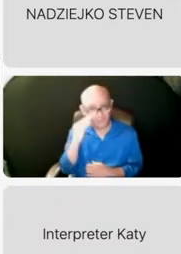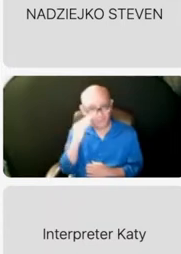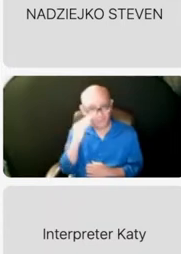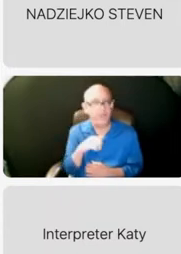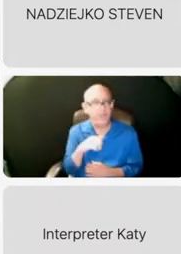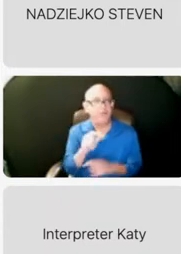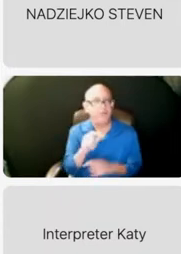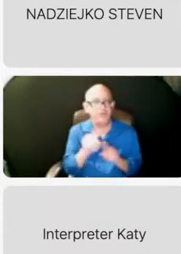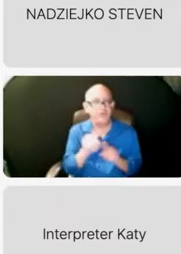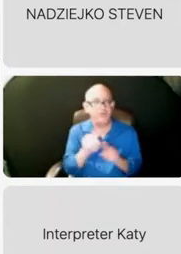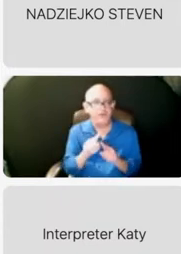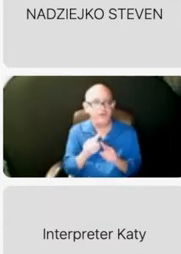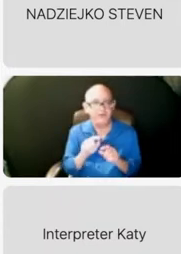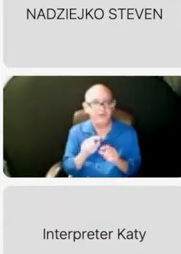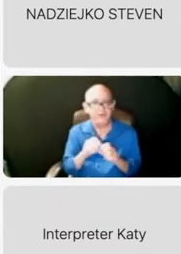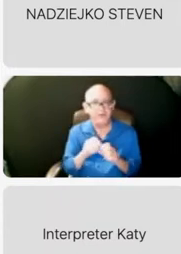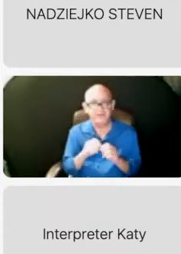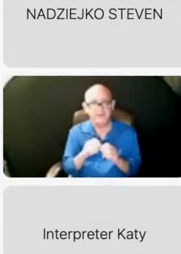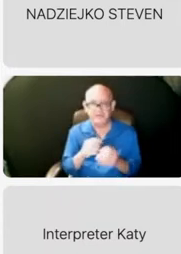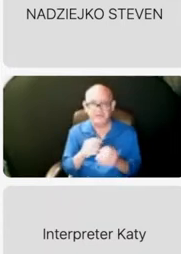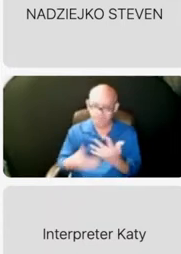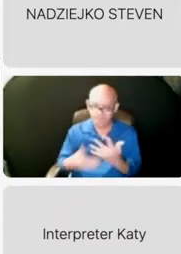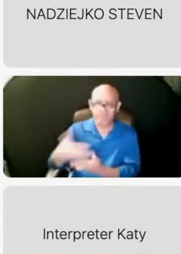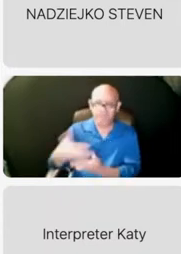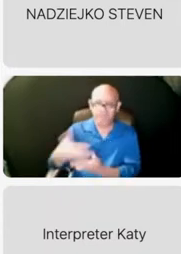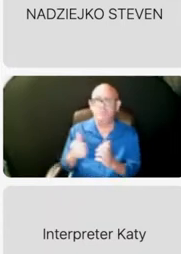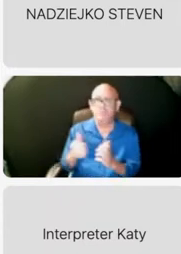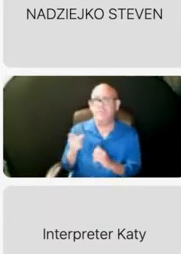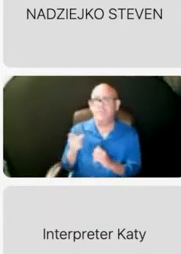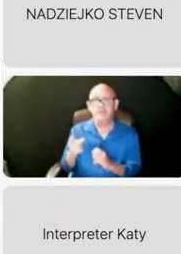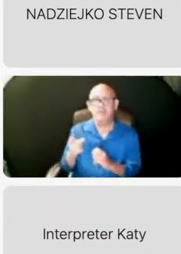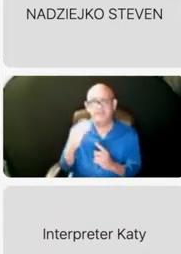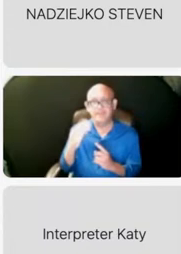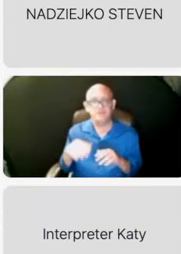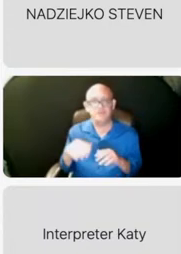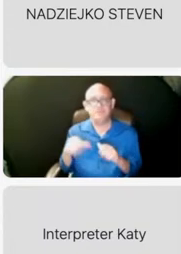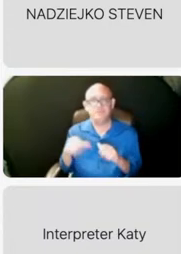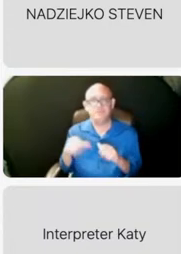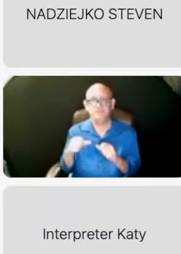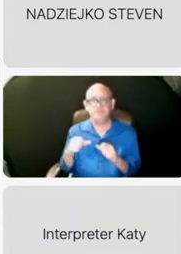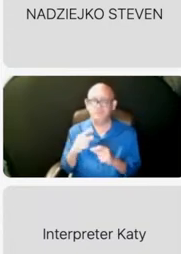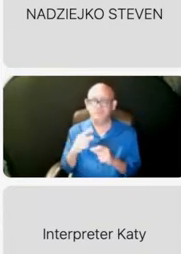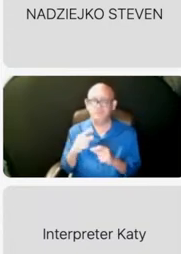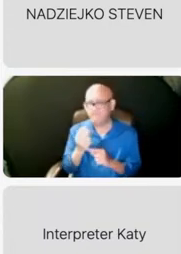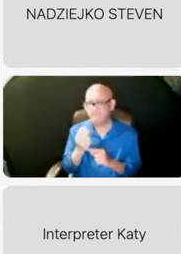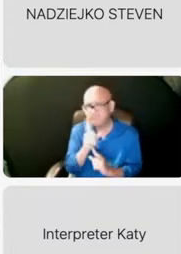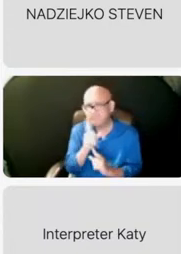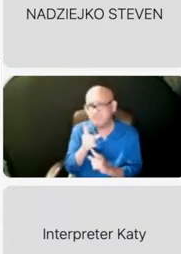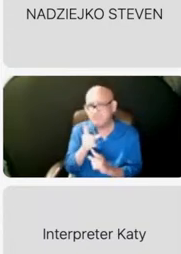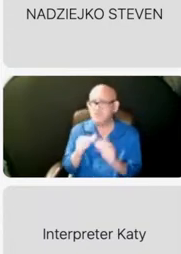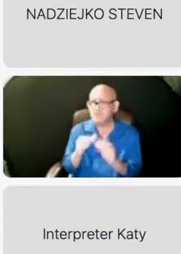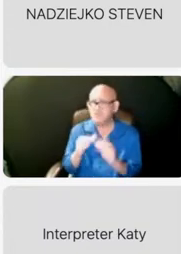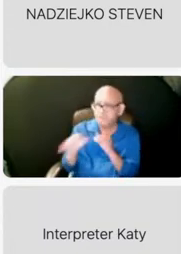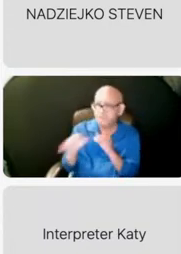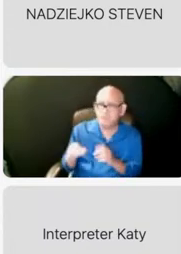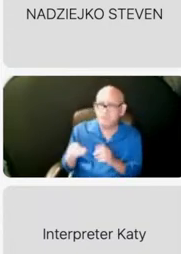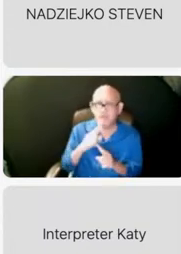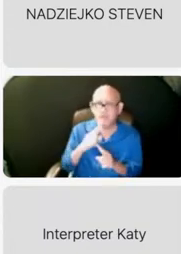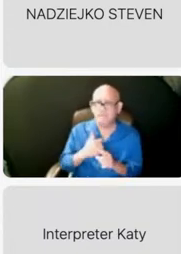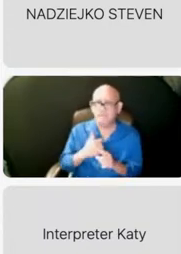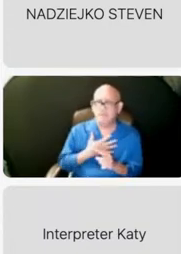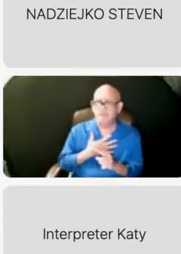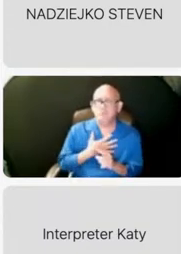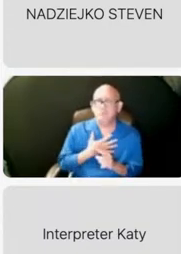in in the myths and that's why i'm taking a few more moments just to tell you that i feel honored that as